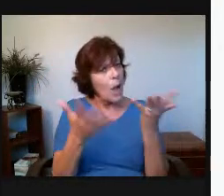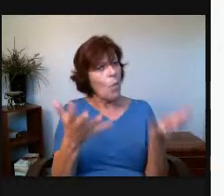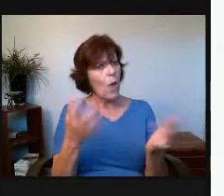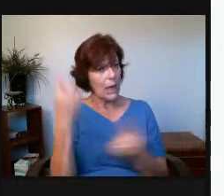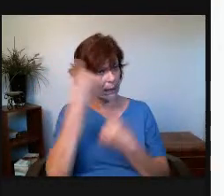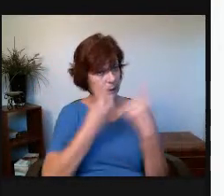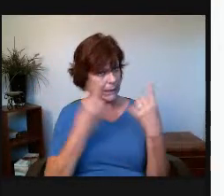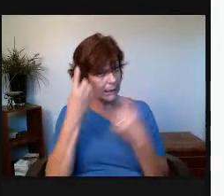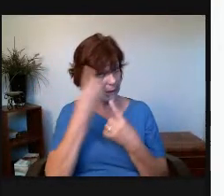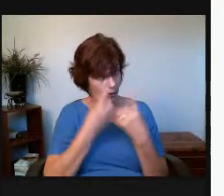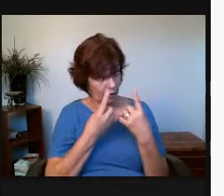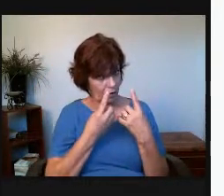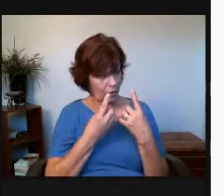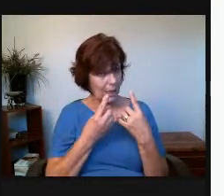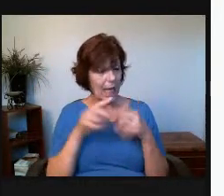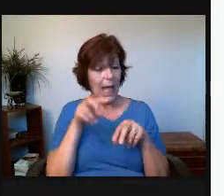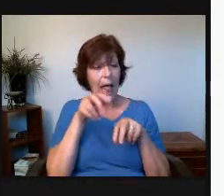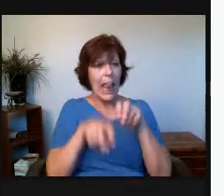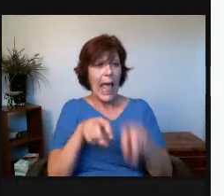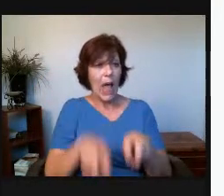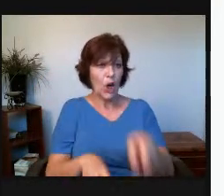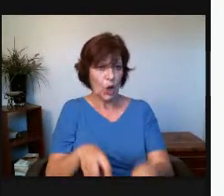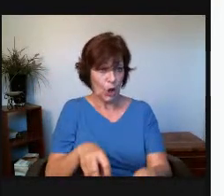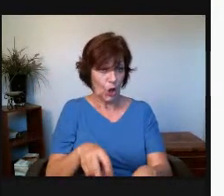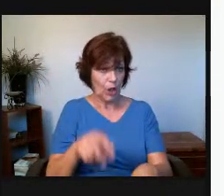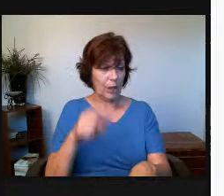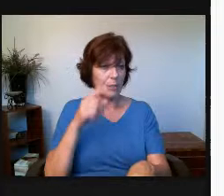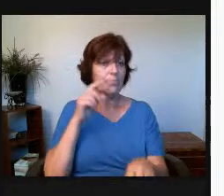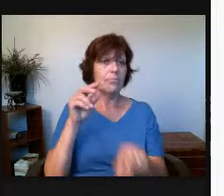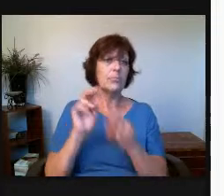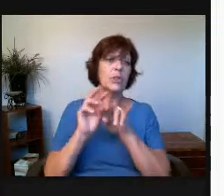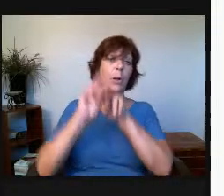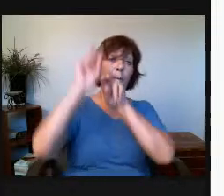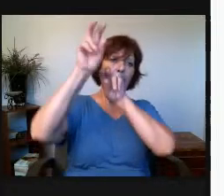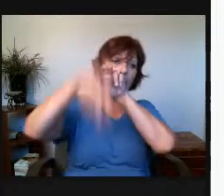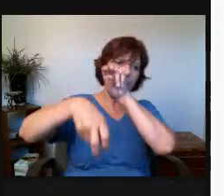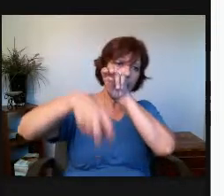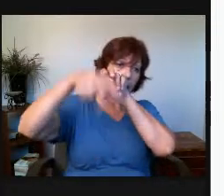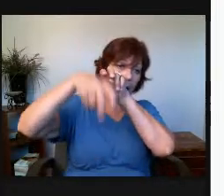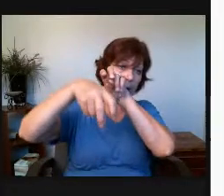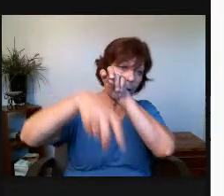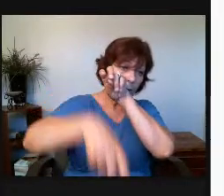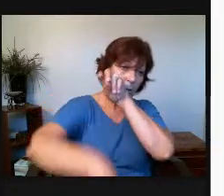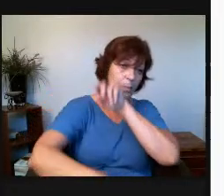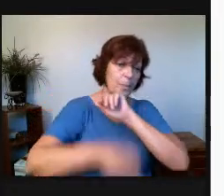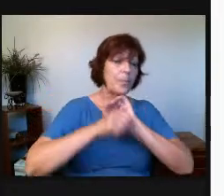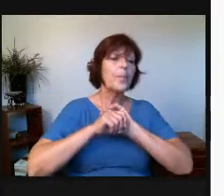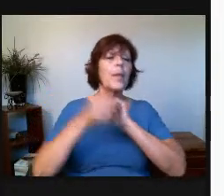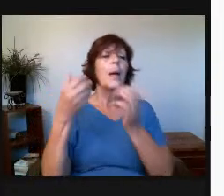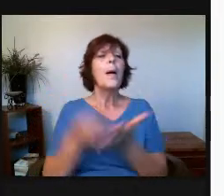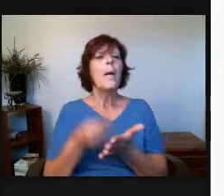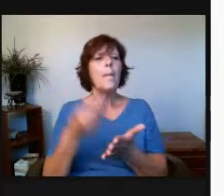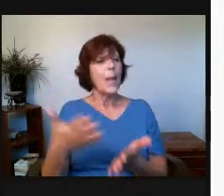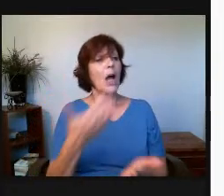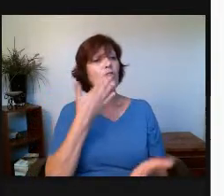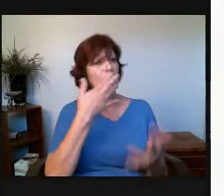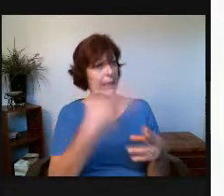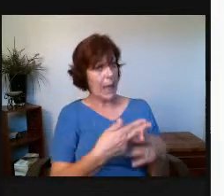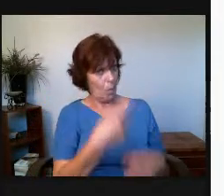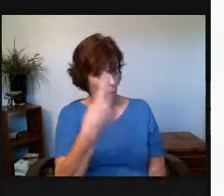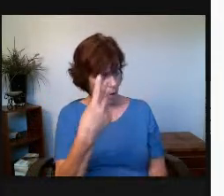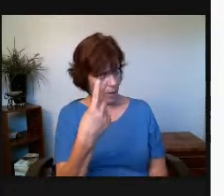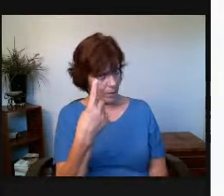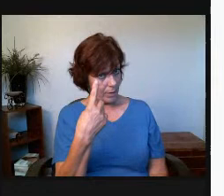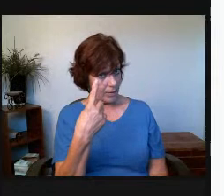consider escape ladders for levels above the ground. Please make sure that you buy a reputable one